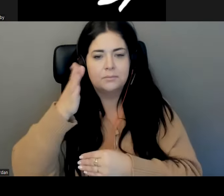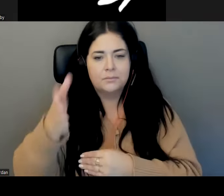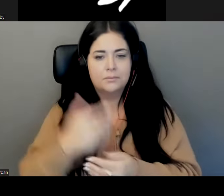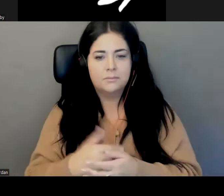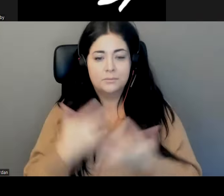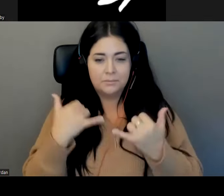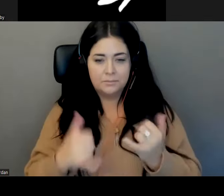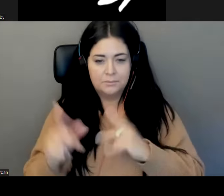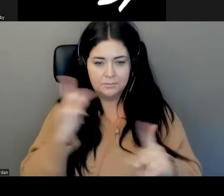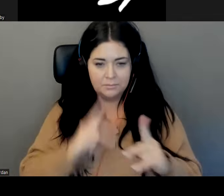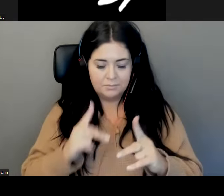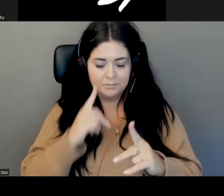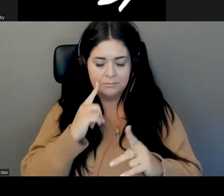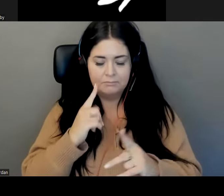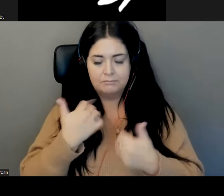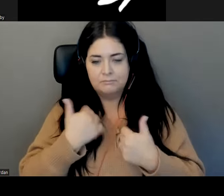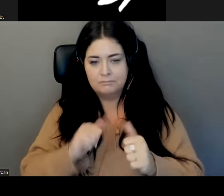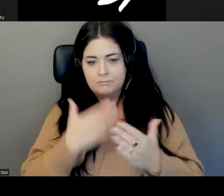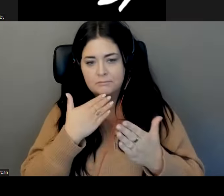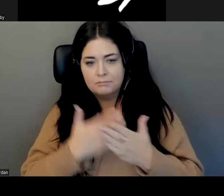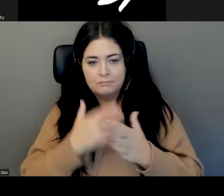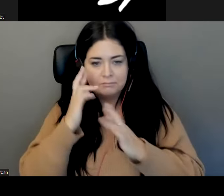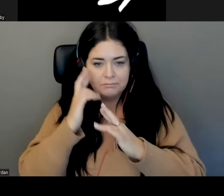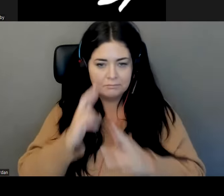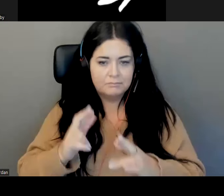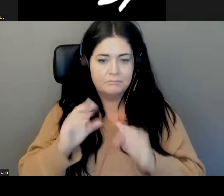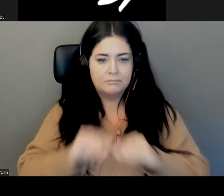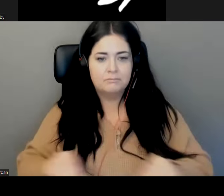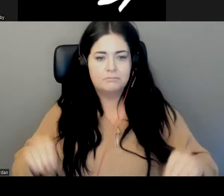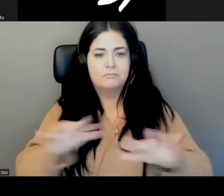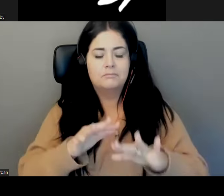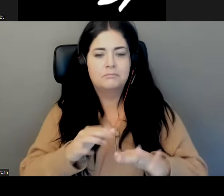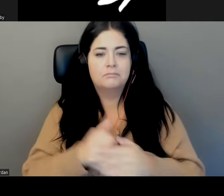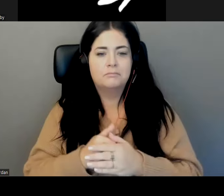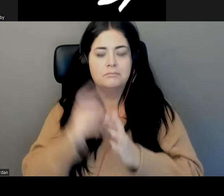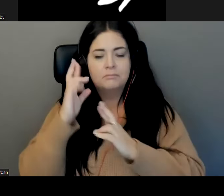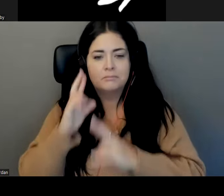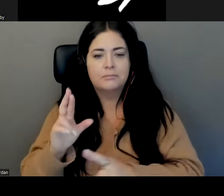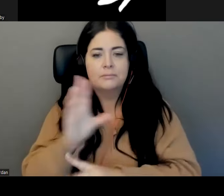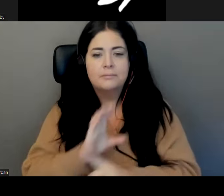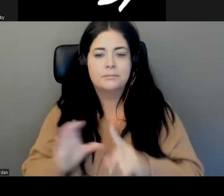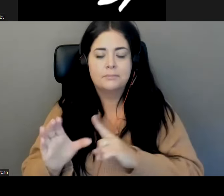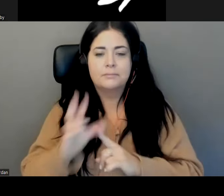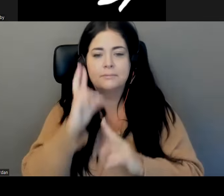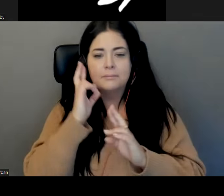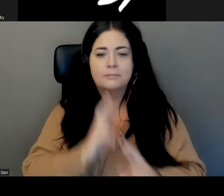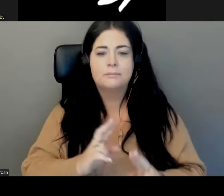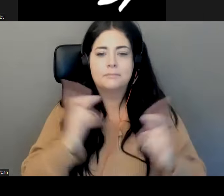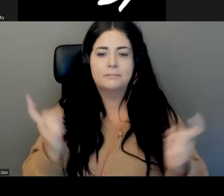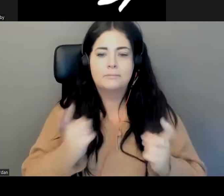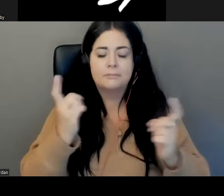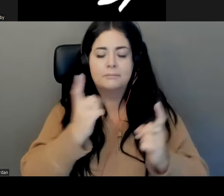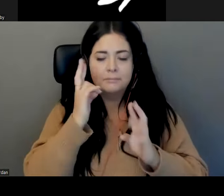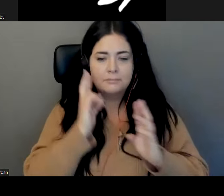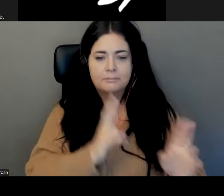to be responsible stewards of the land and to respect the cultures, ceremonies, and traditions